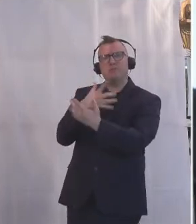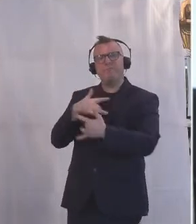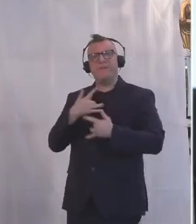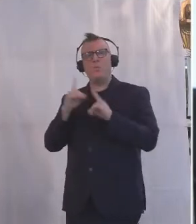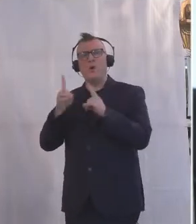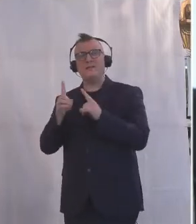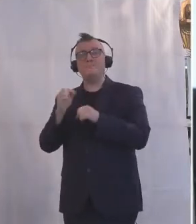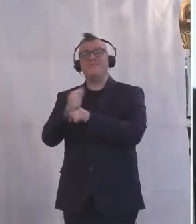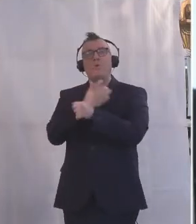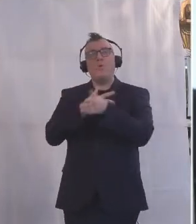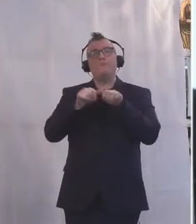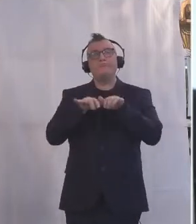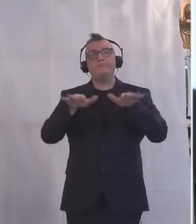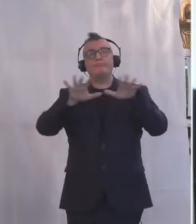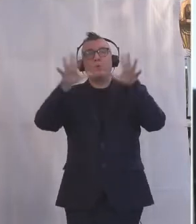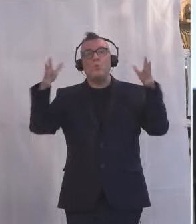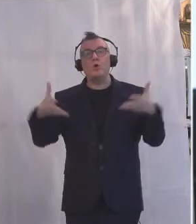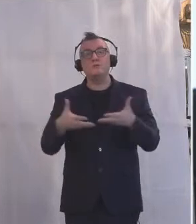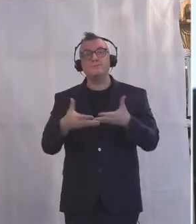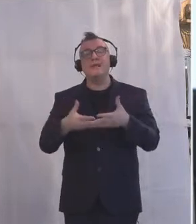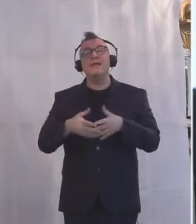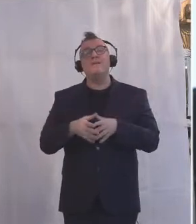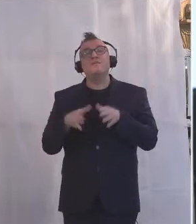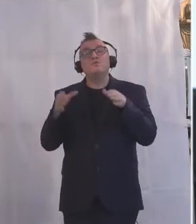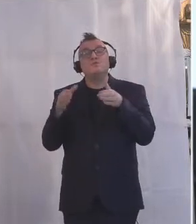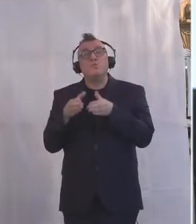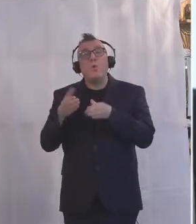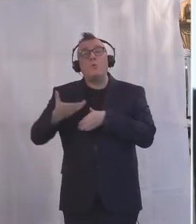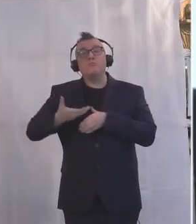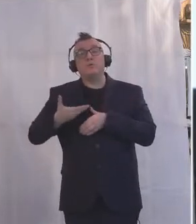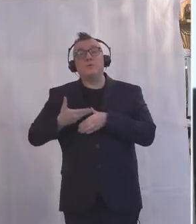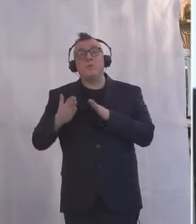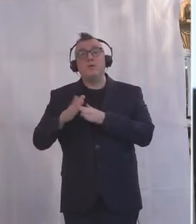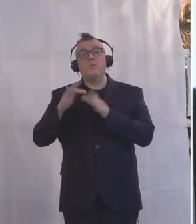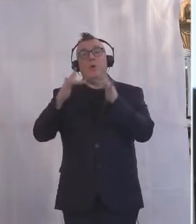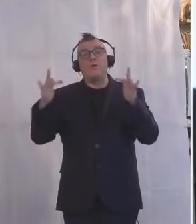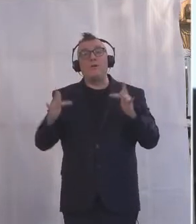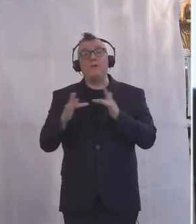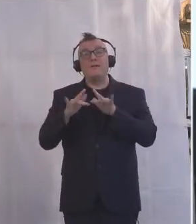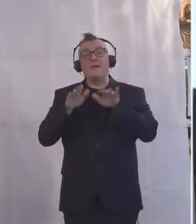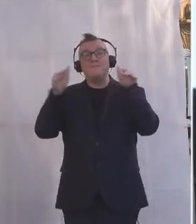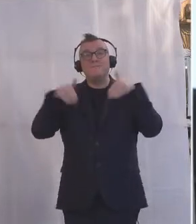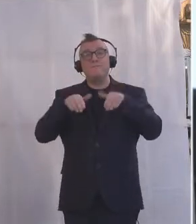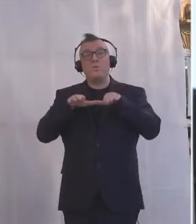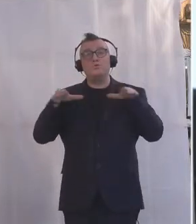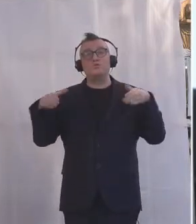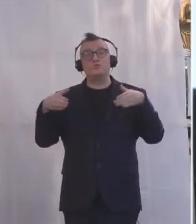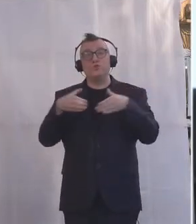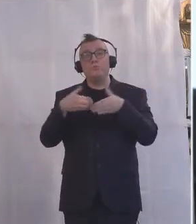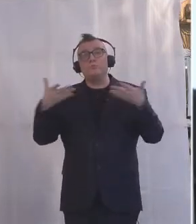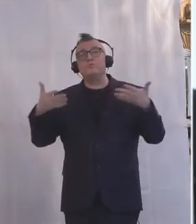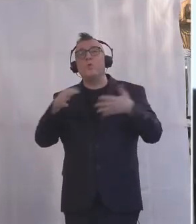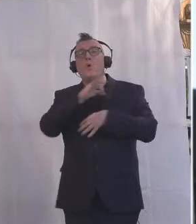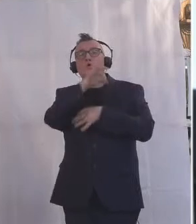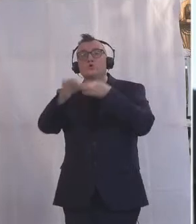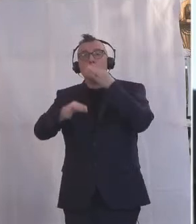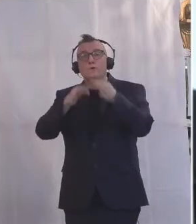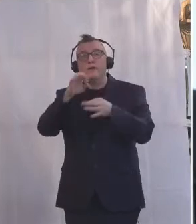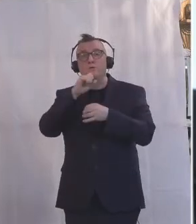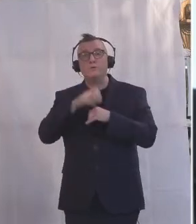the SMEs, the market standard would be either online focus groups or, online surveys or focus